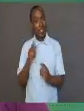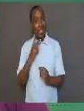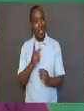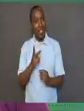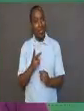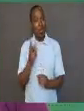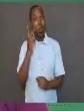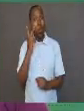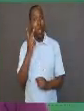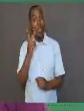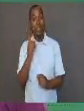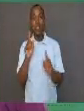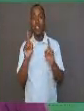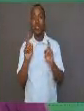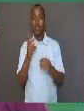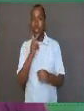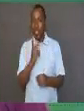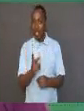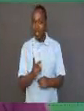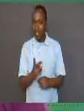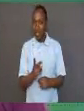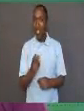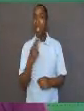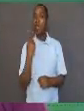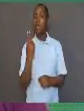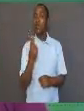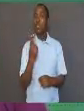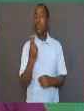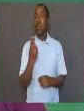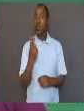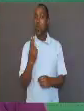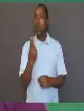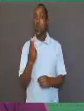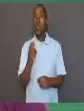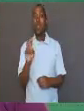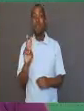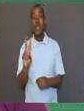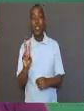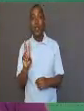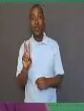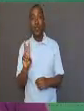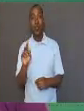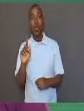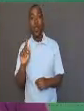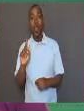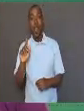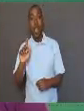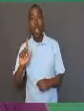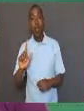two tests that can be used to detect the presence of lipids